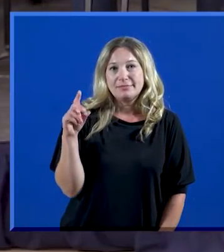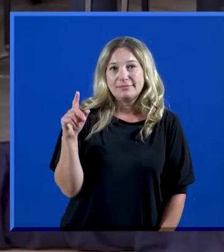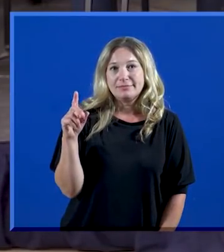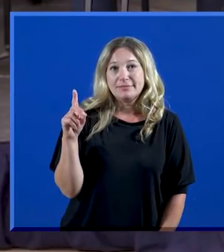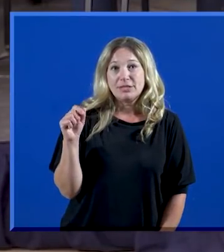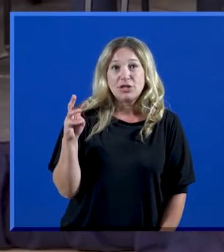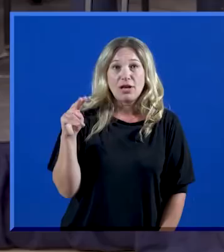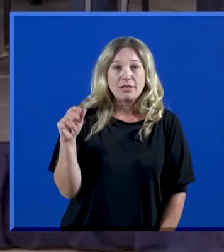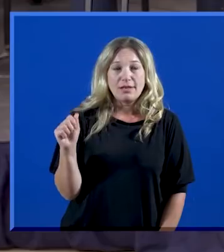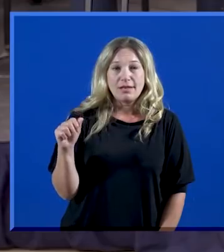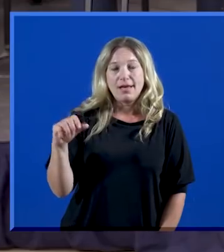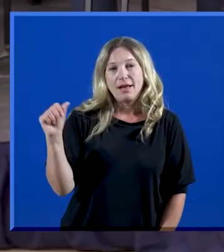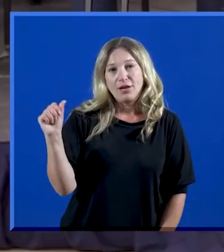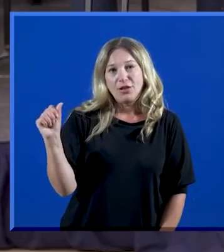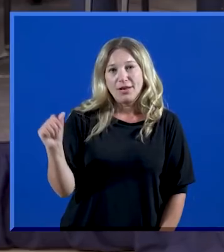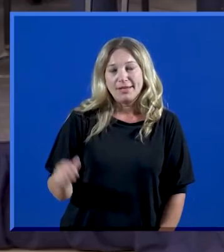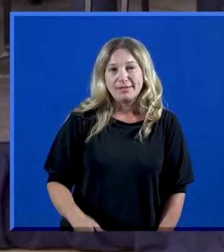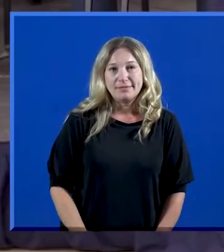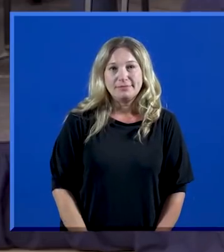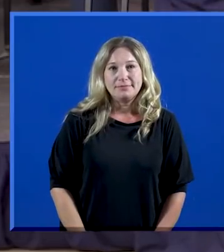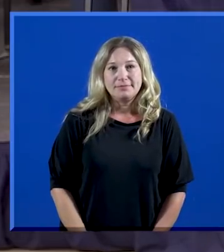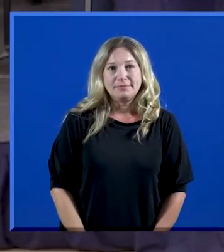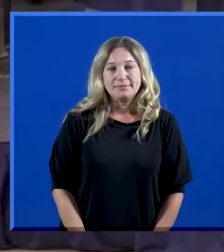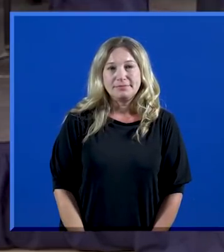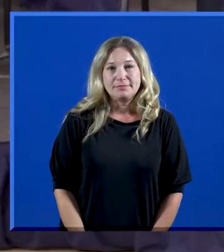Danya Algalani,